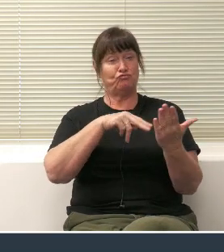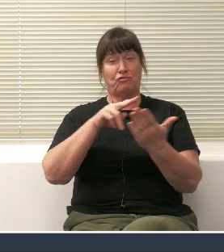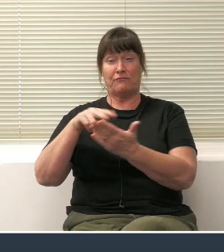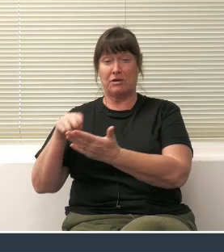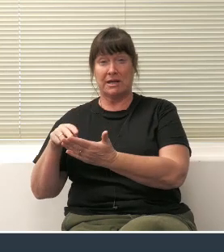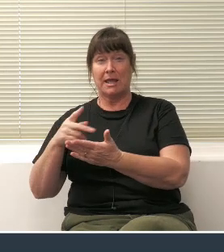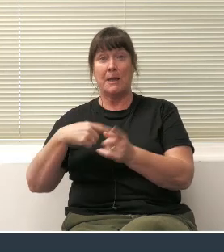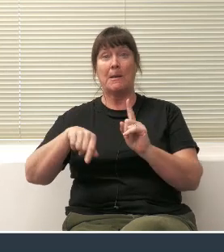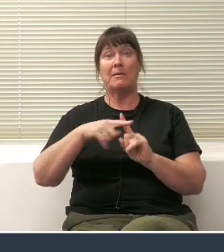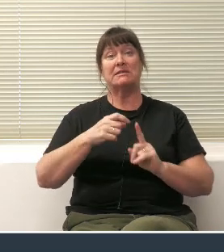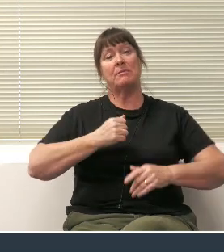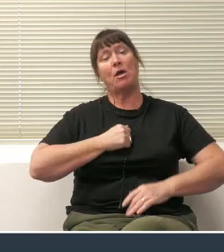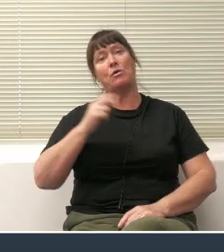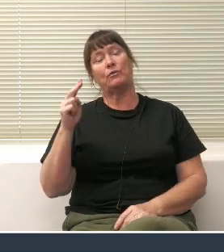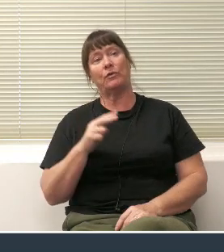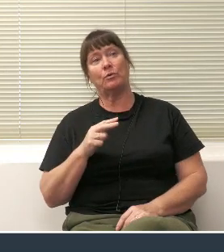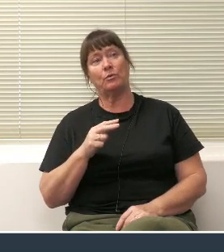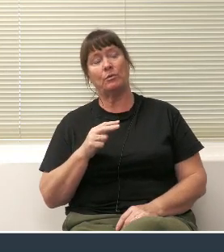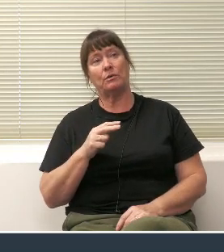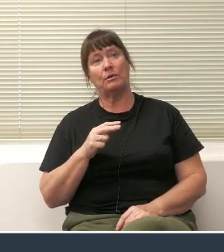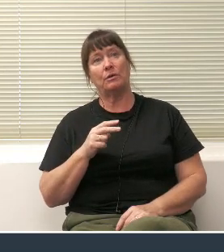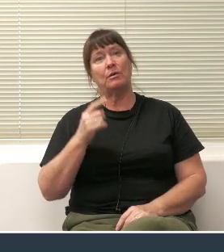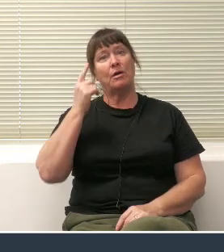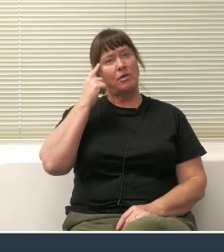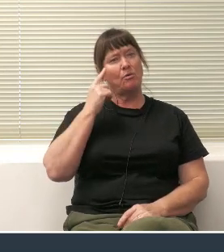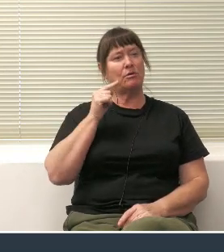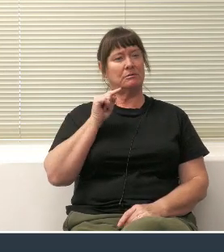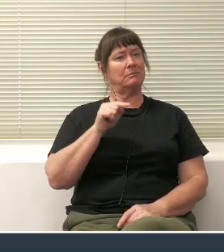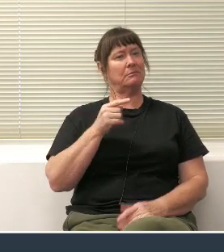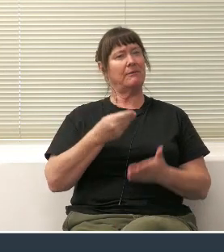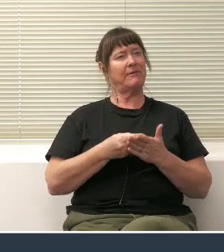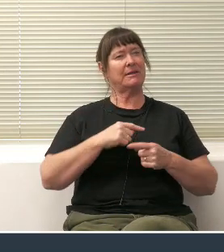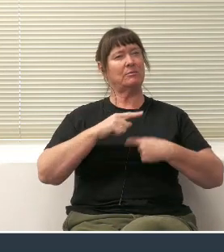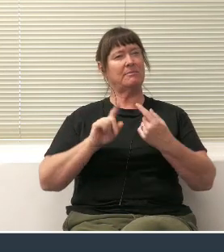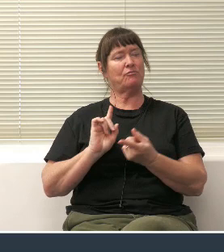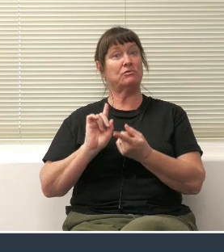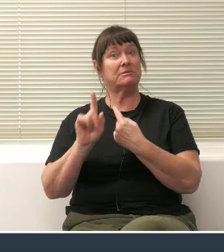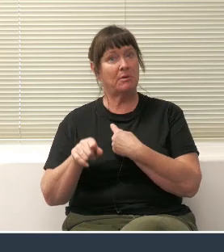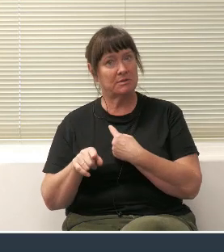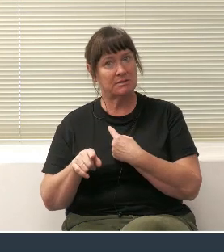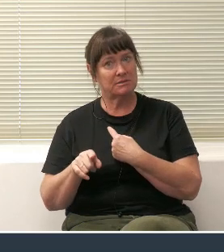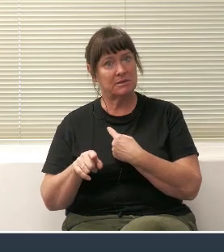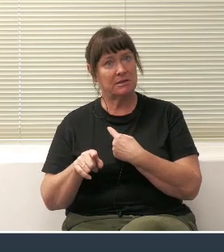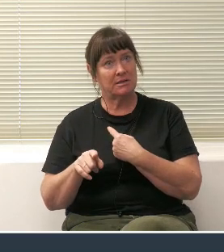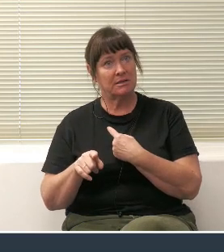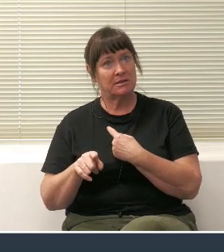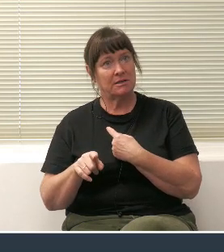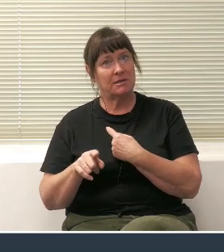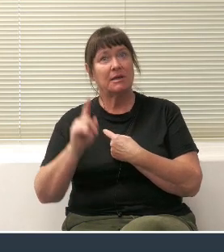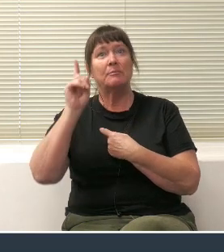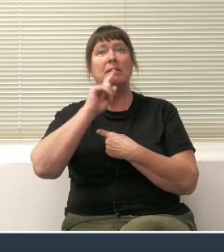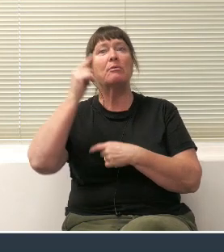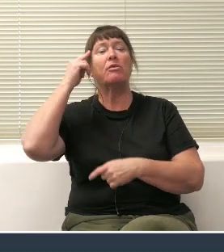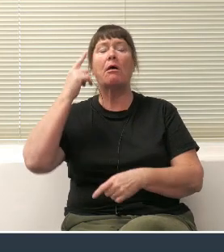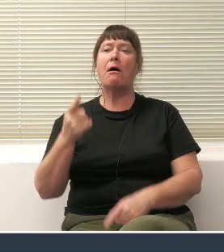I personally thought, I really did think this was about response. And I think people thought this was our rainy day